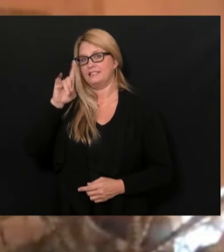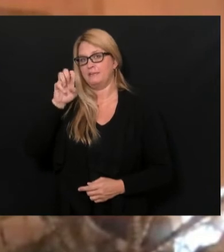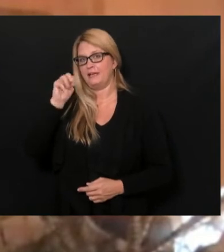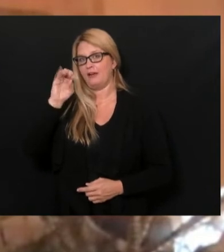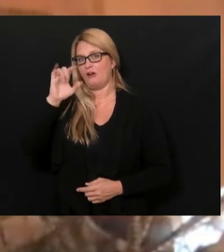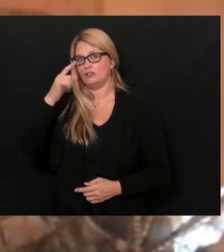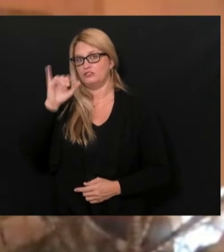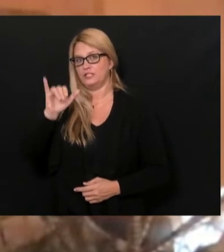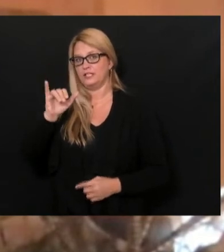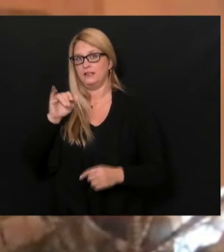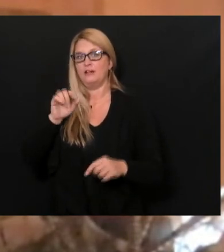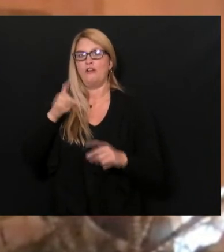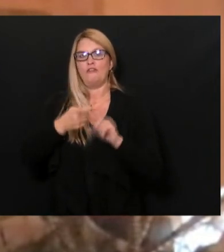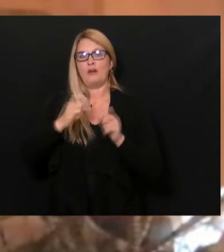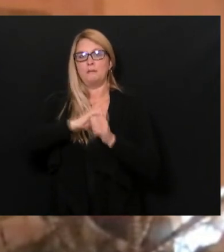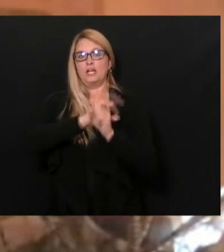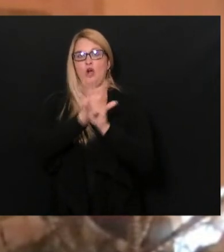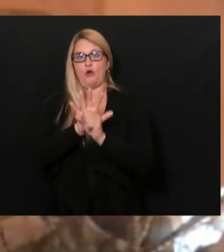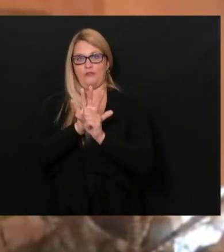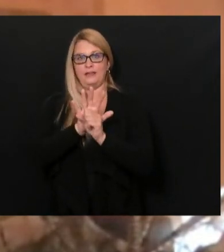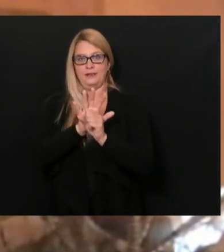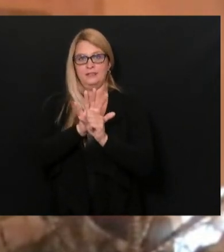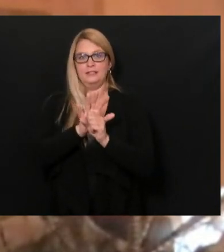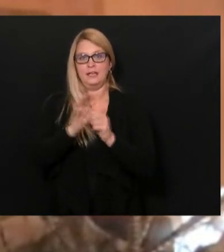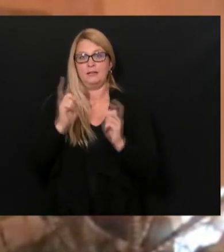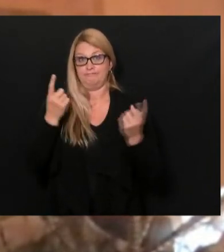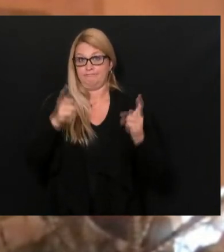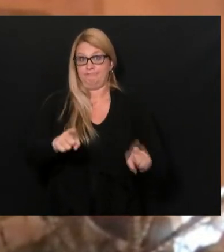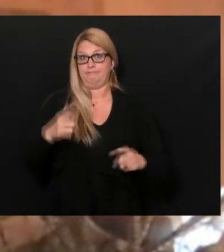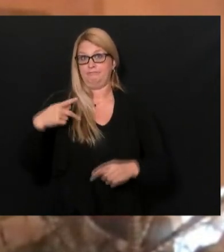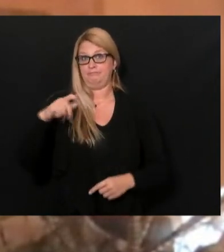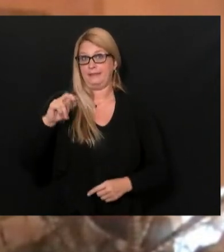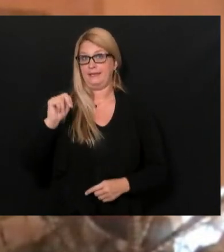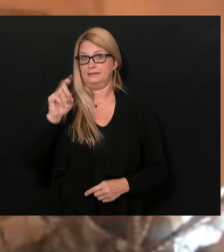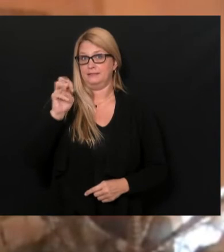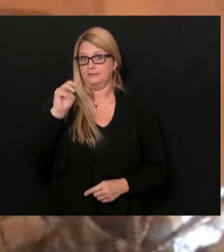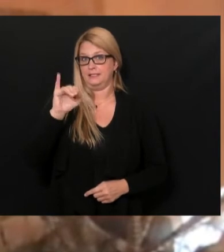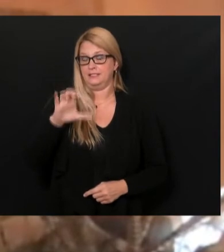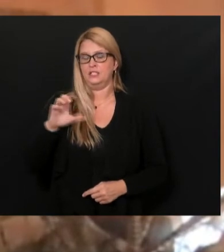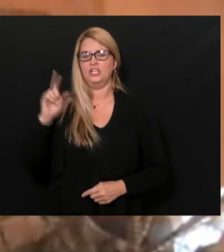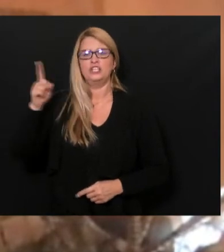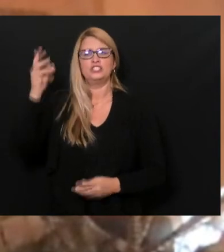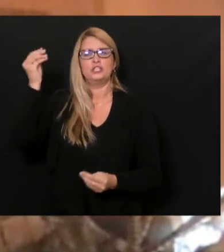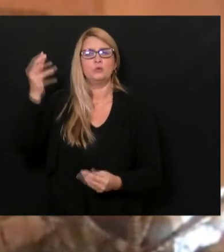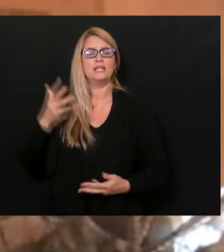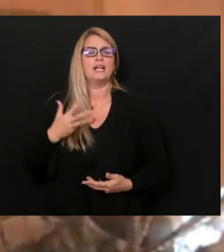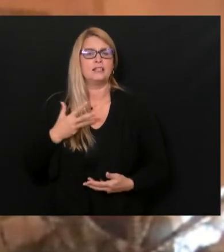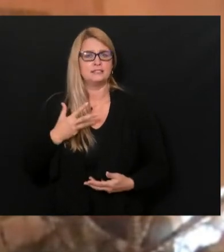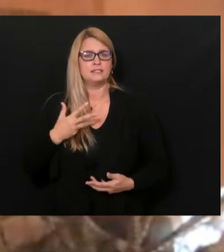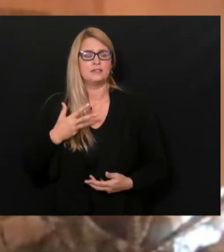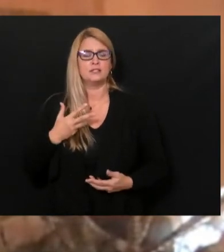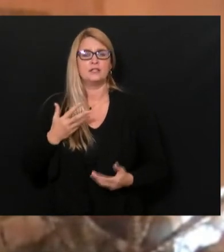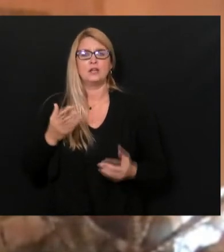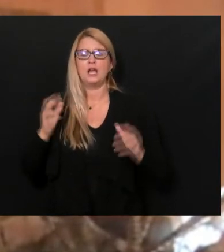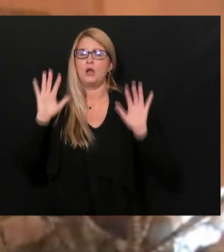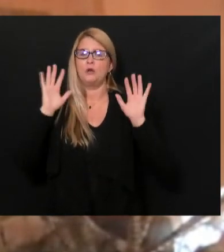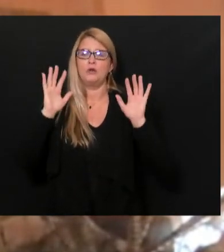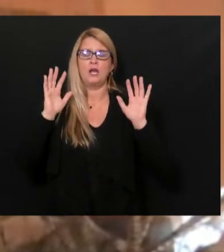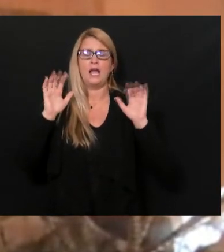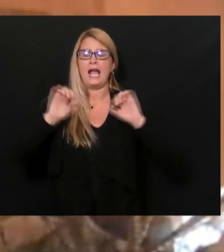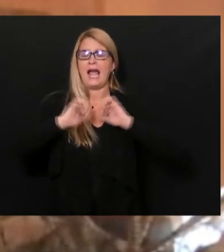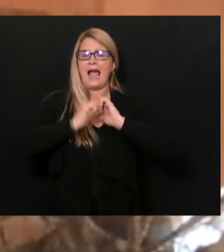COVID pandemic. As the governor pointed out, she related to us the great increase in